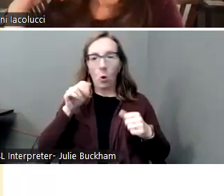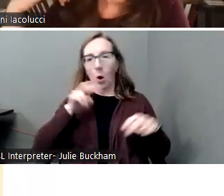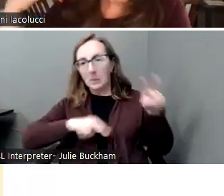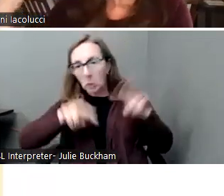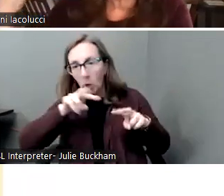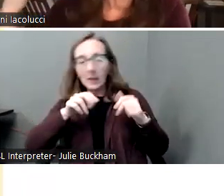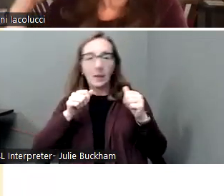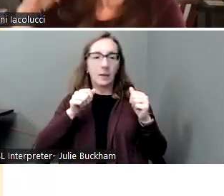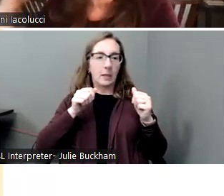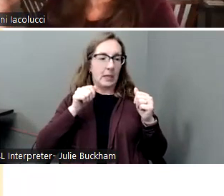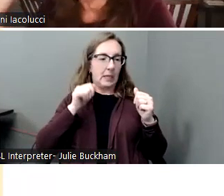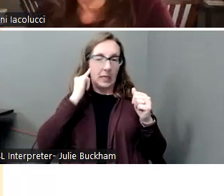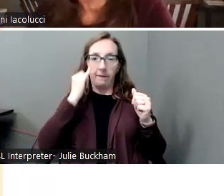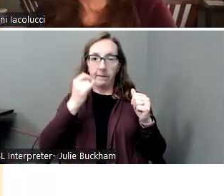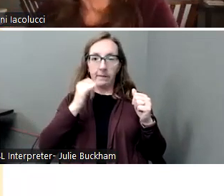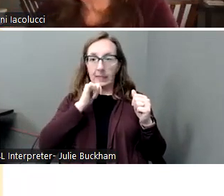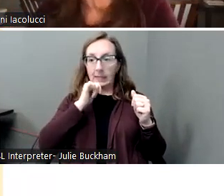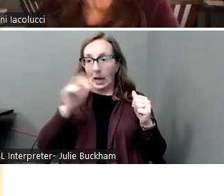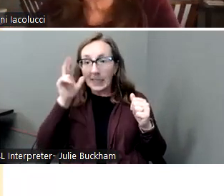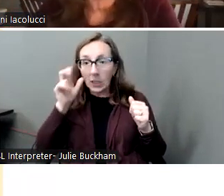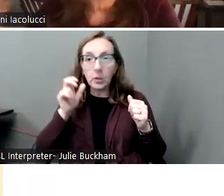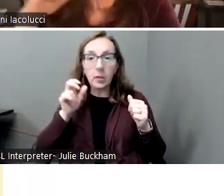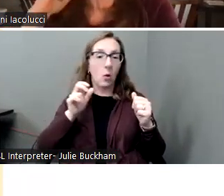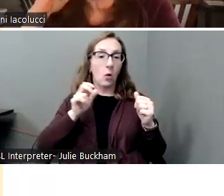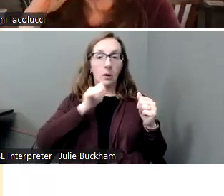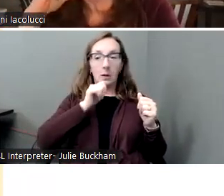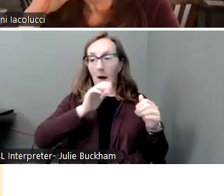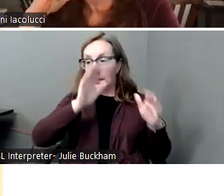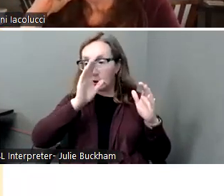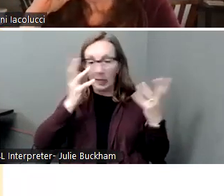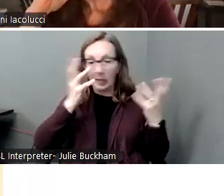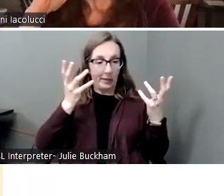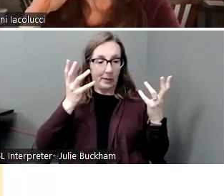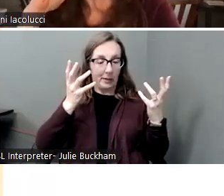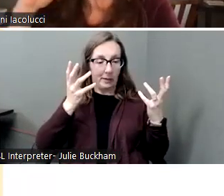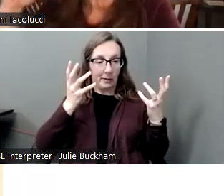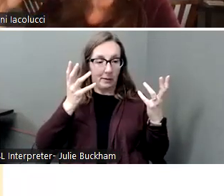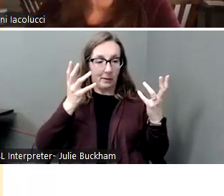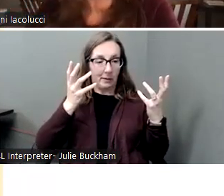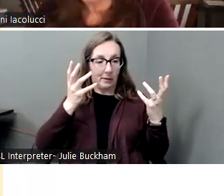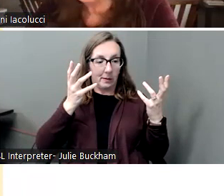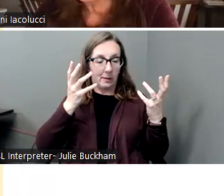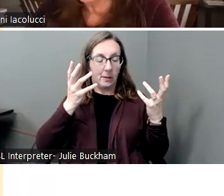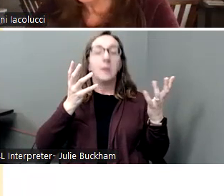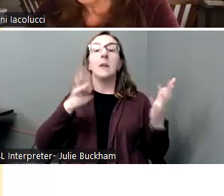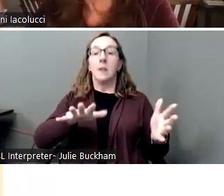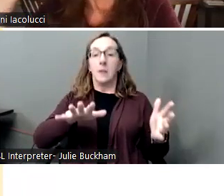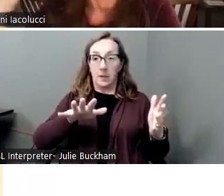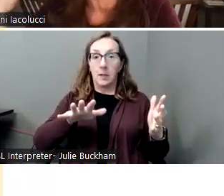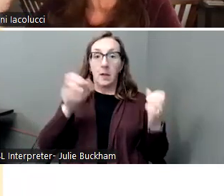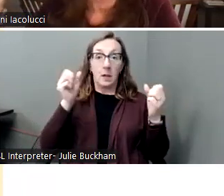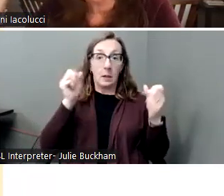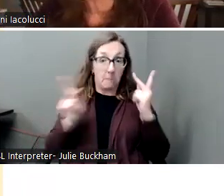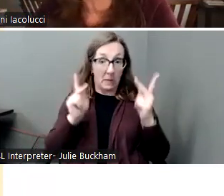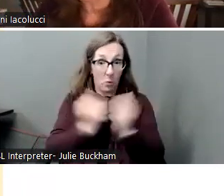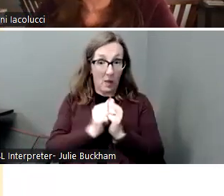like they're not hearing or they're not really understanding information. The numbers of people with hearing loss